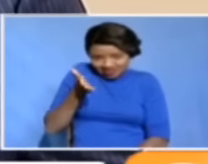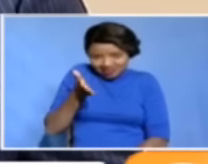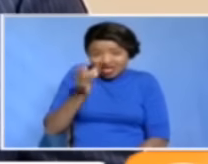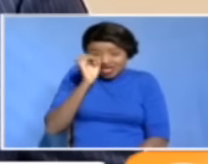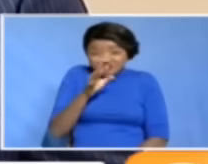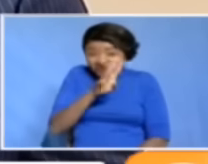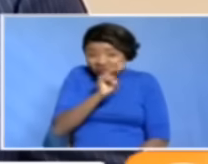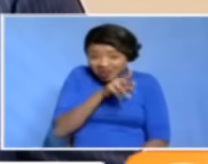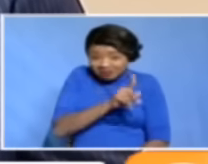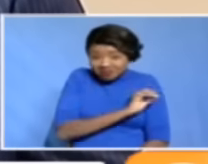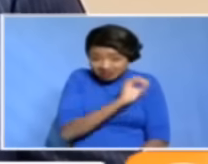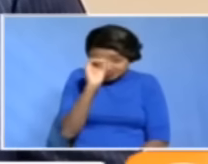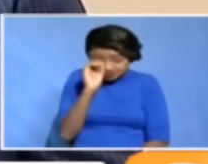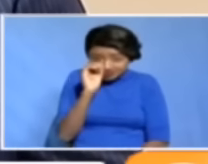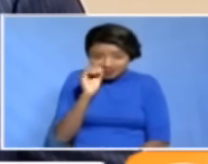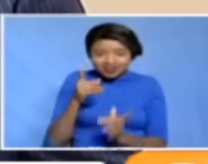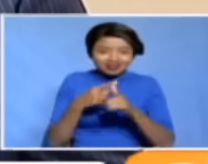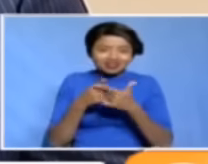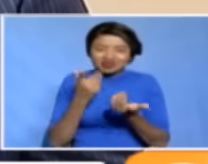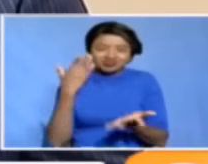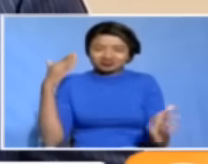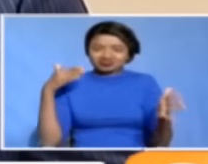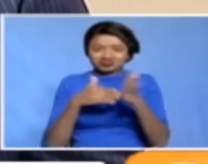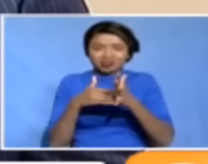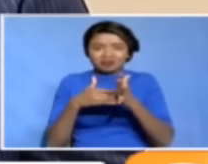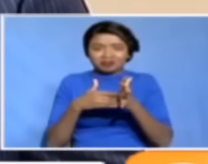parliament, then you cease